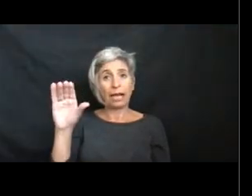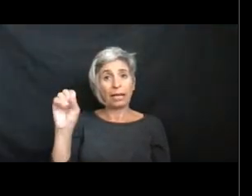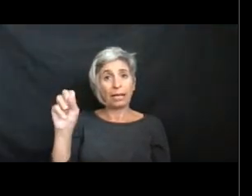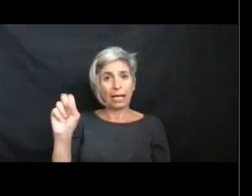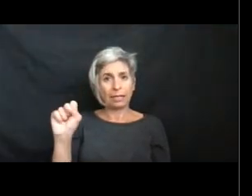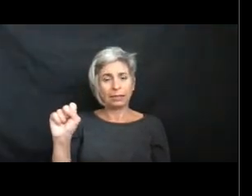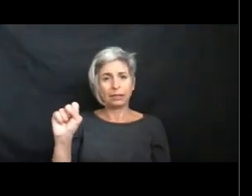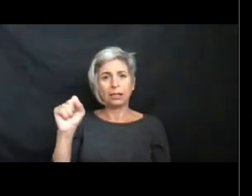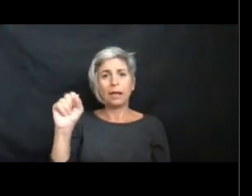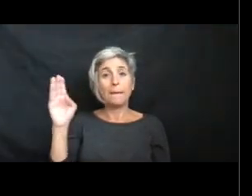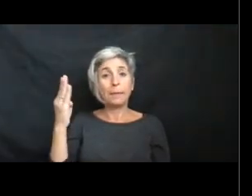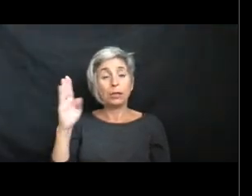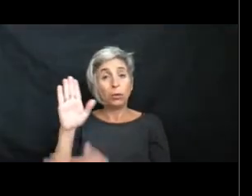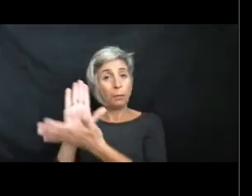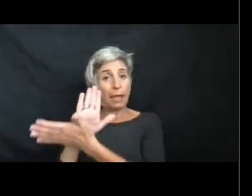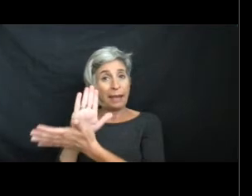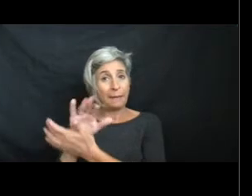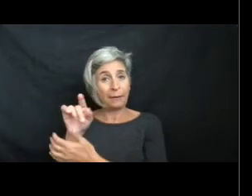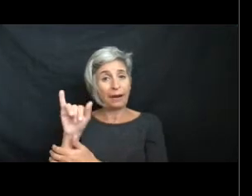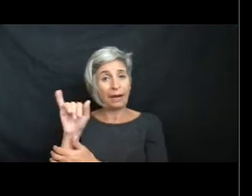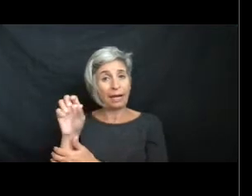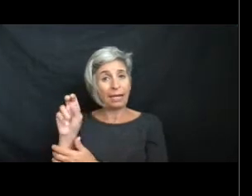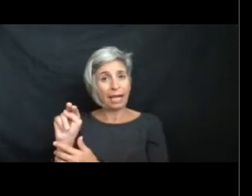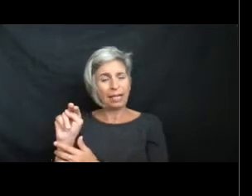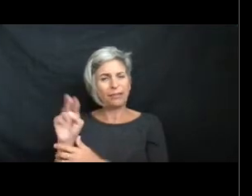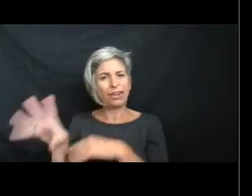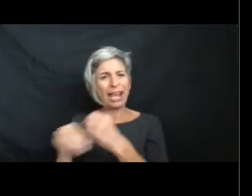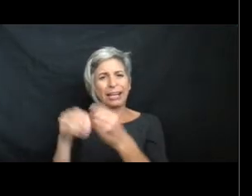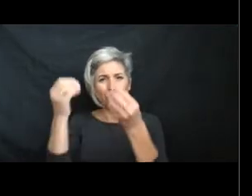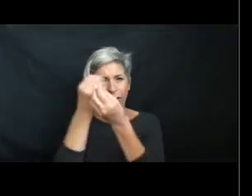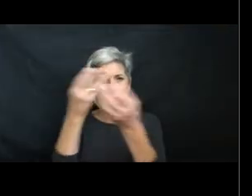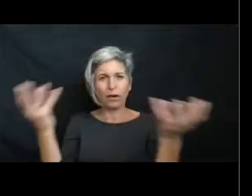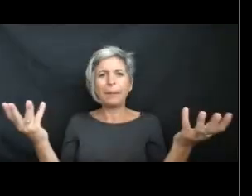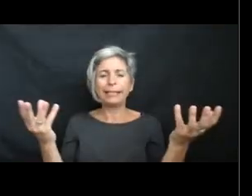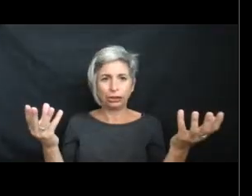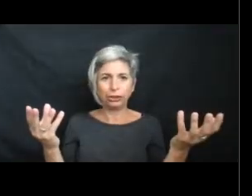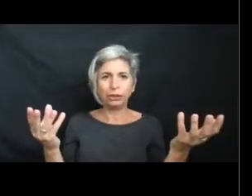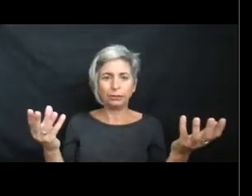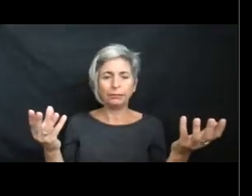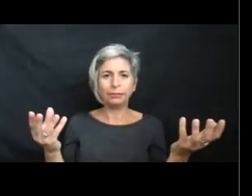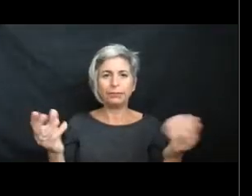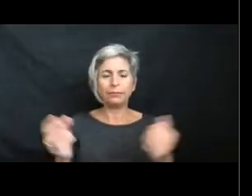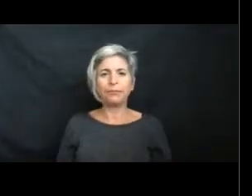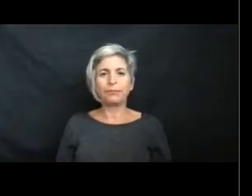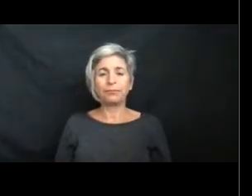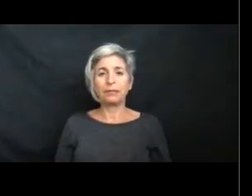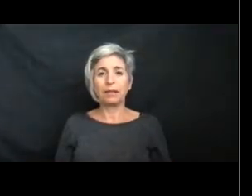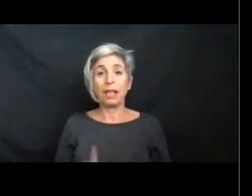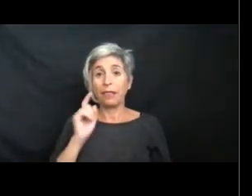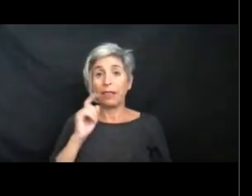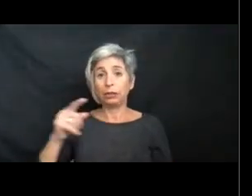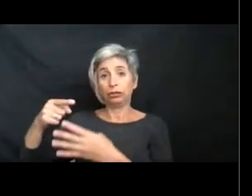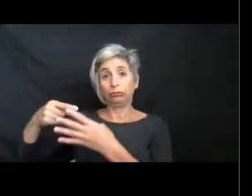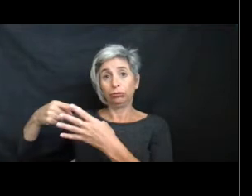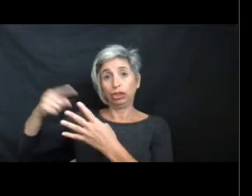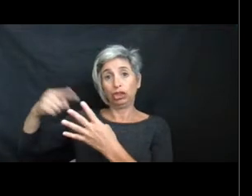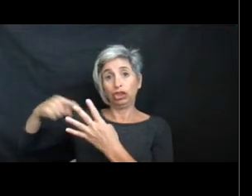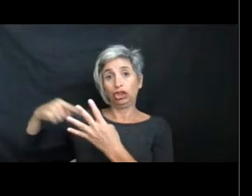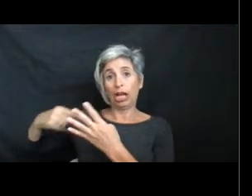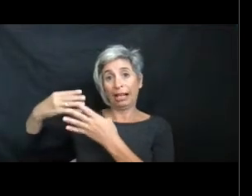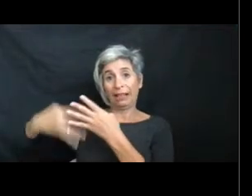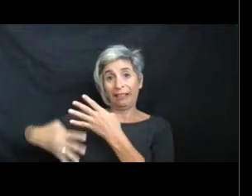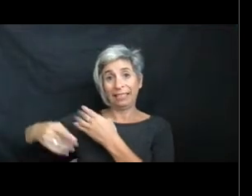paper icon is for some extra information. So if there's a checklist, you could see some results in